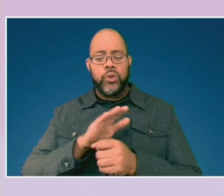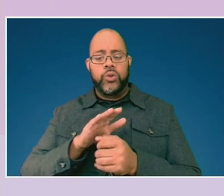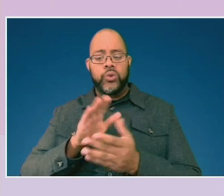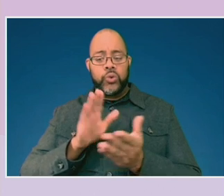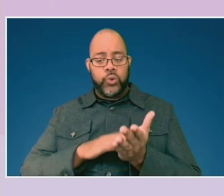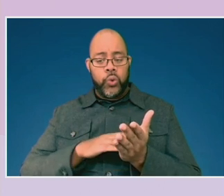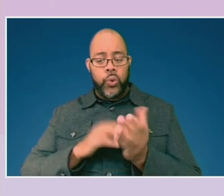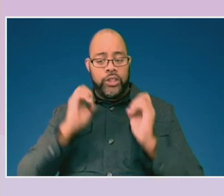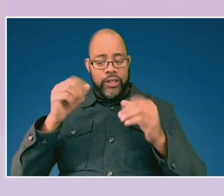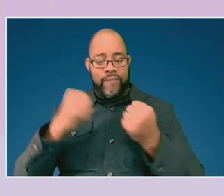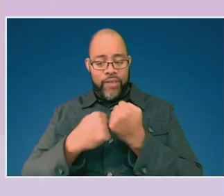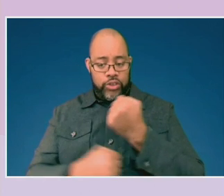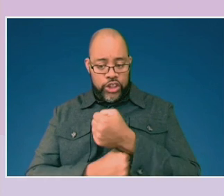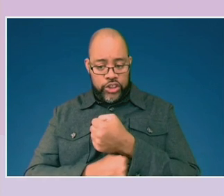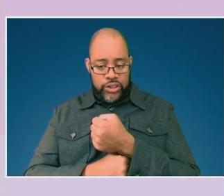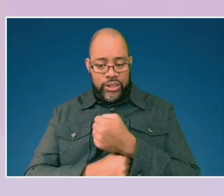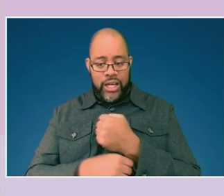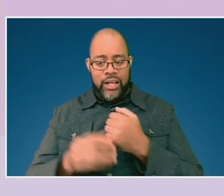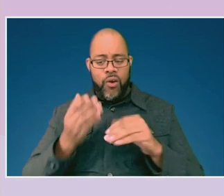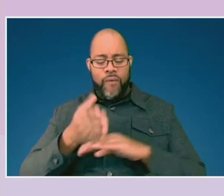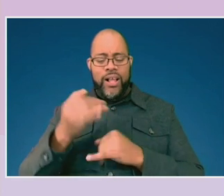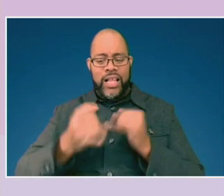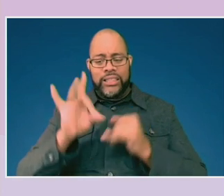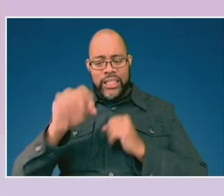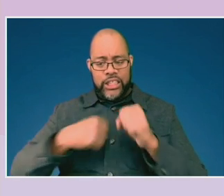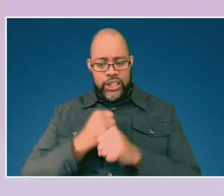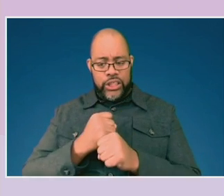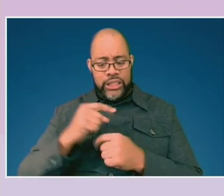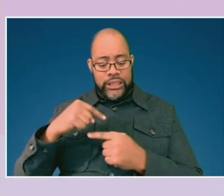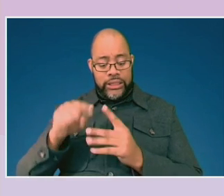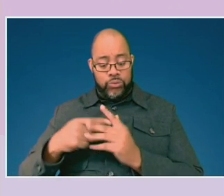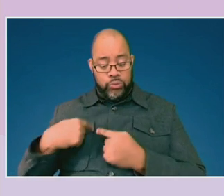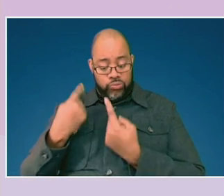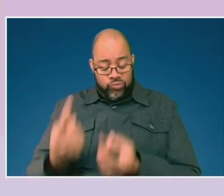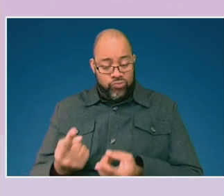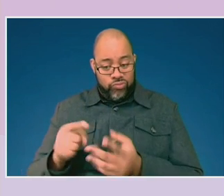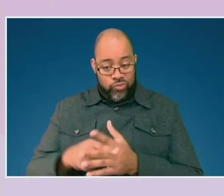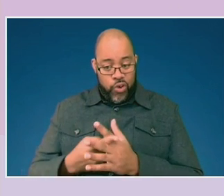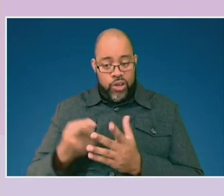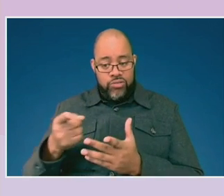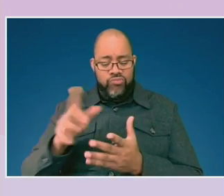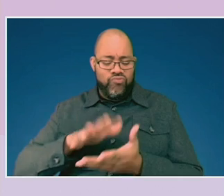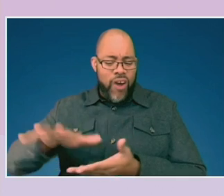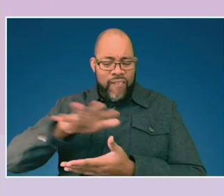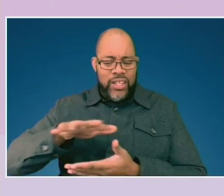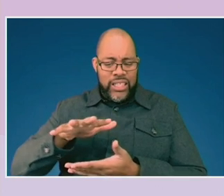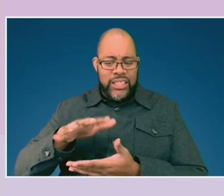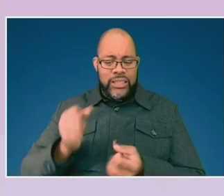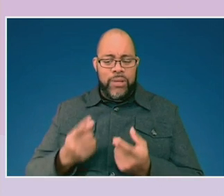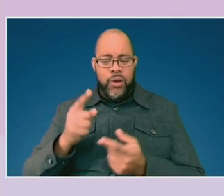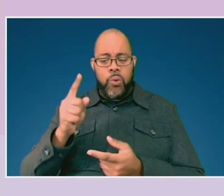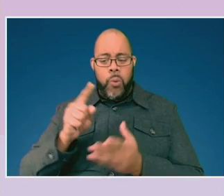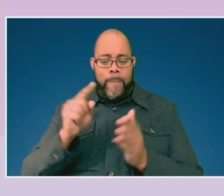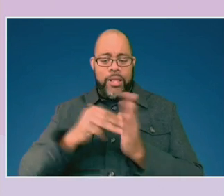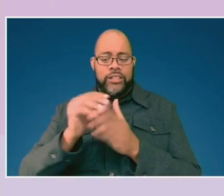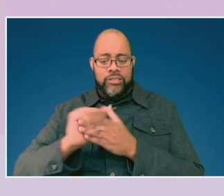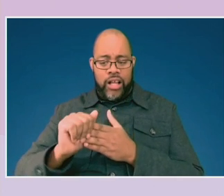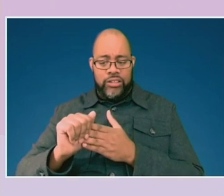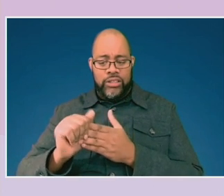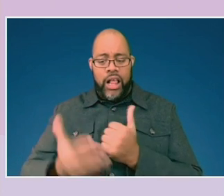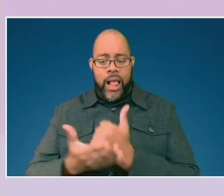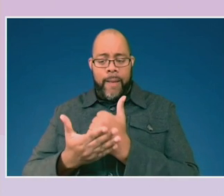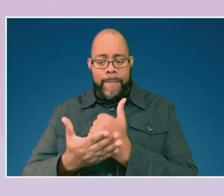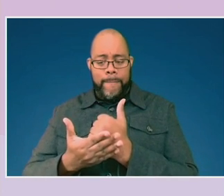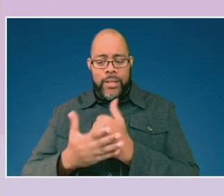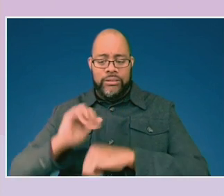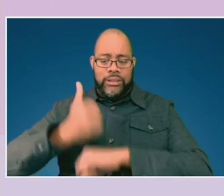Education Foundation. And over the past 8 years since we started community schools, they've roughly spent about $1 million helping stand up